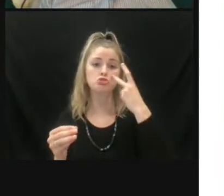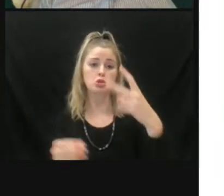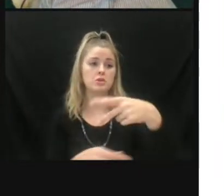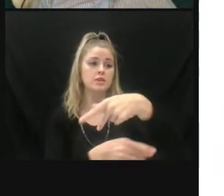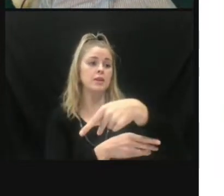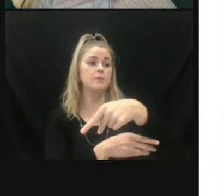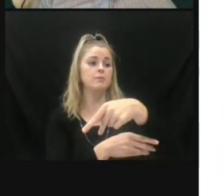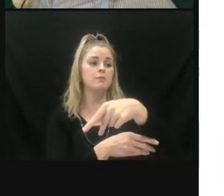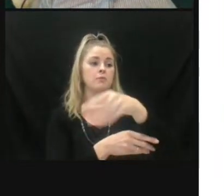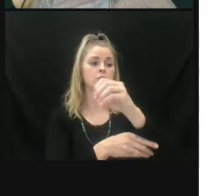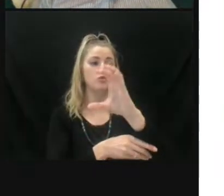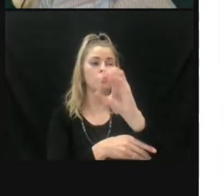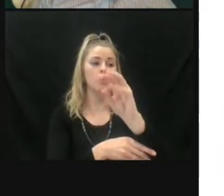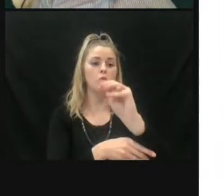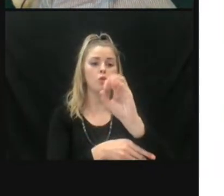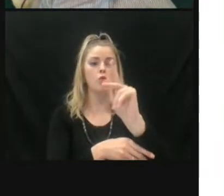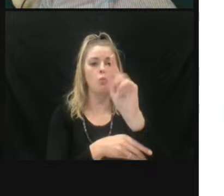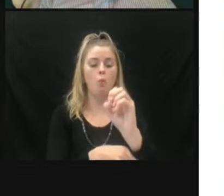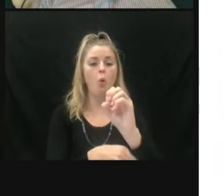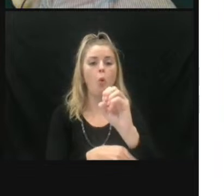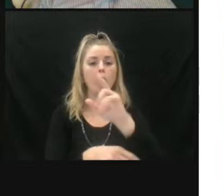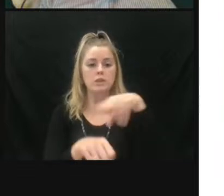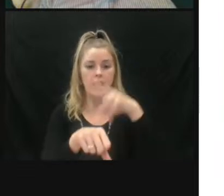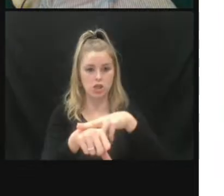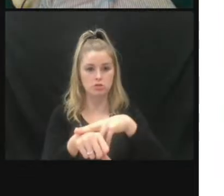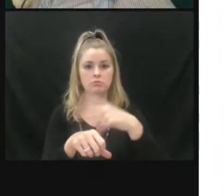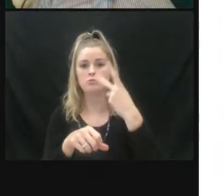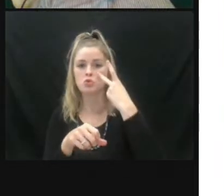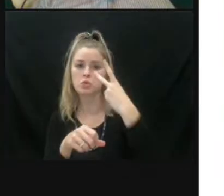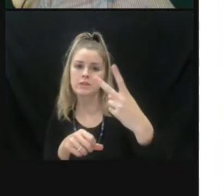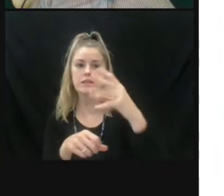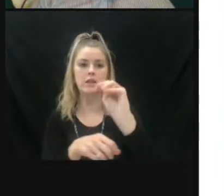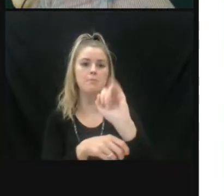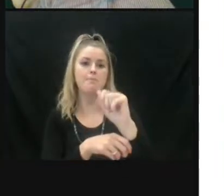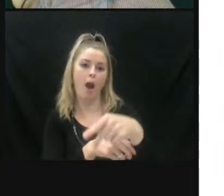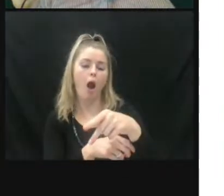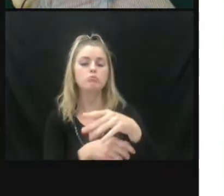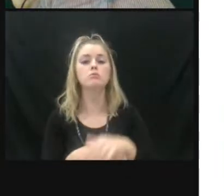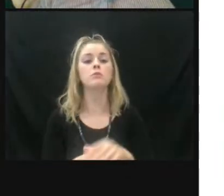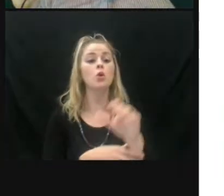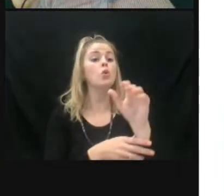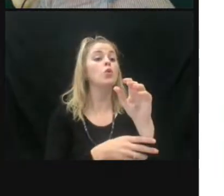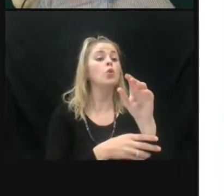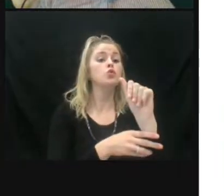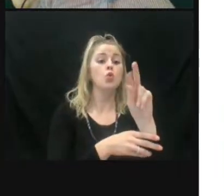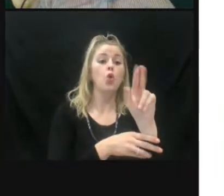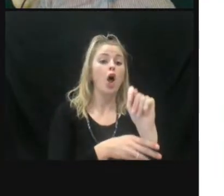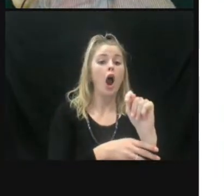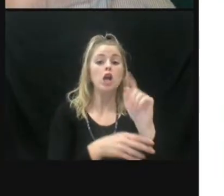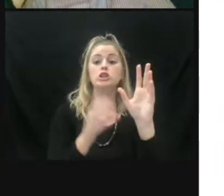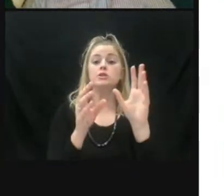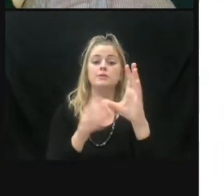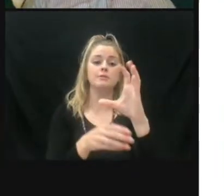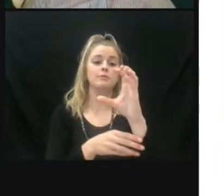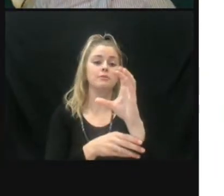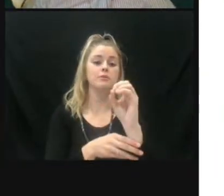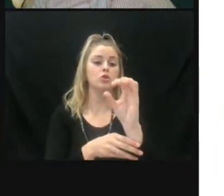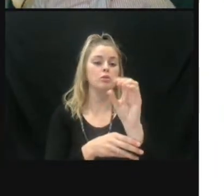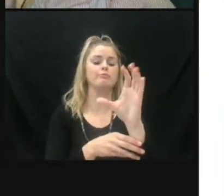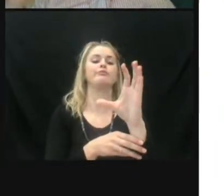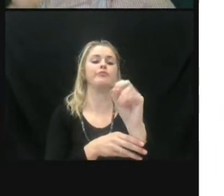the maps I'm using here are from Maryland State's Arts Council. So the Arts Council is another great state website that gives